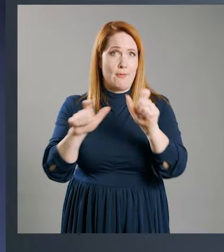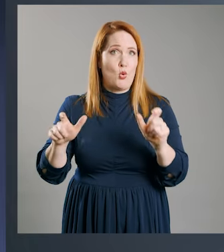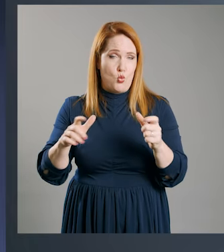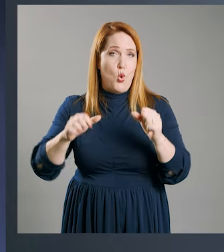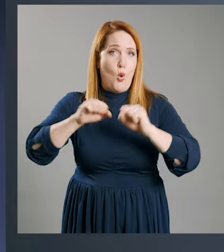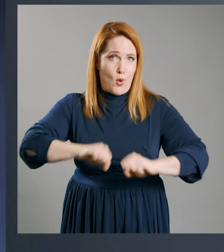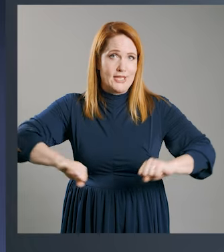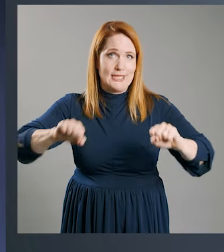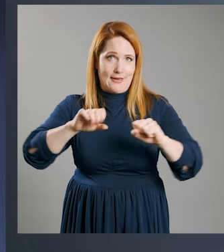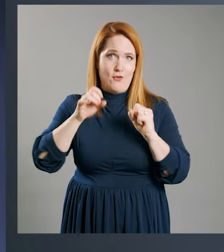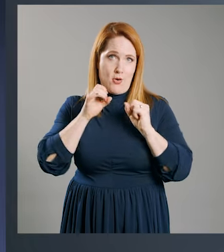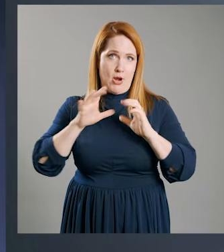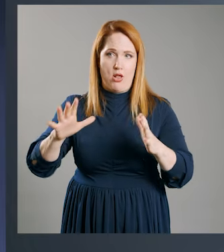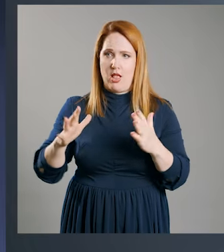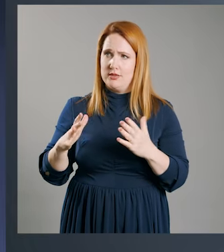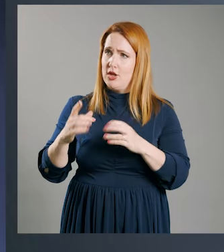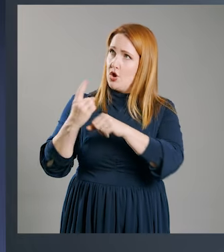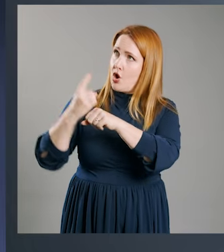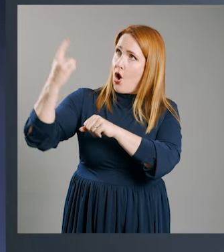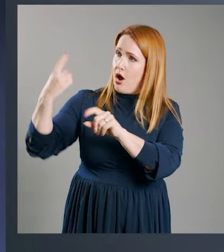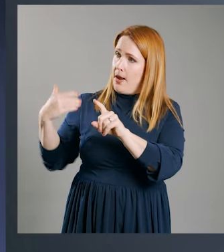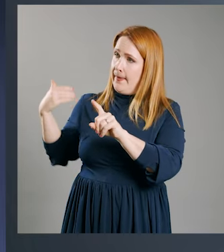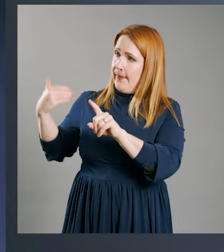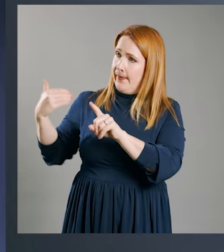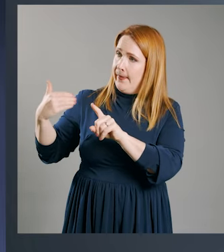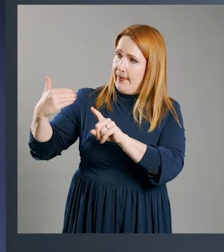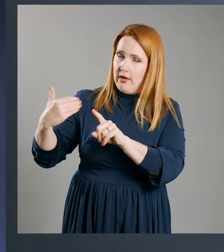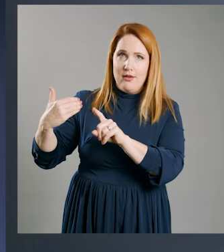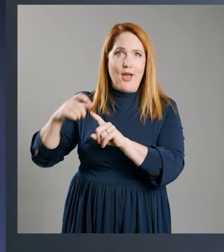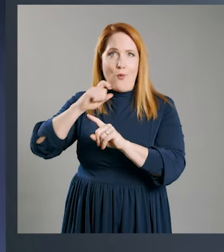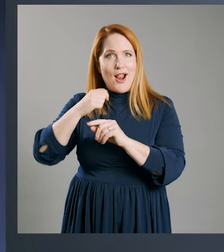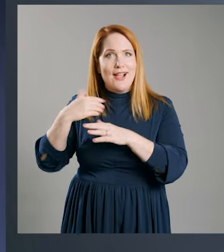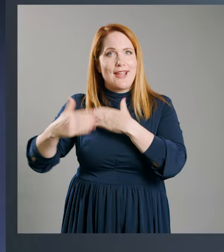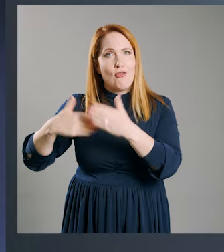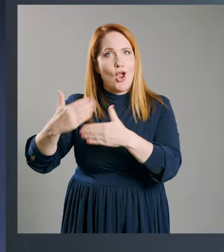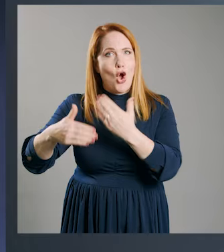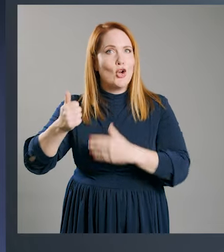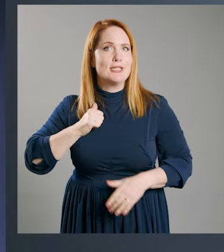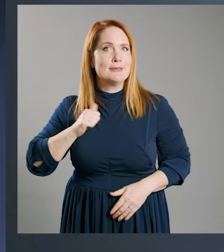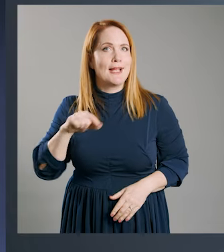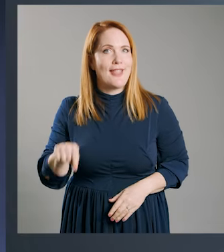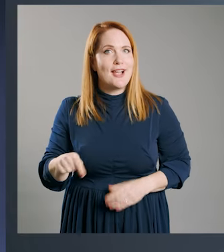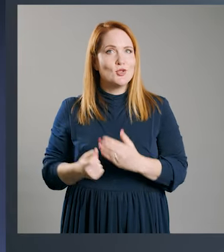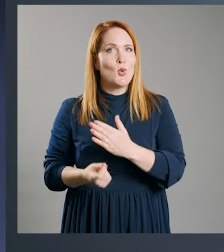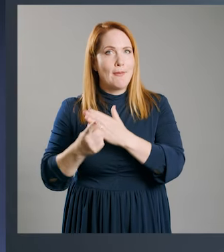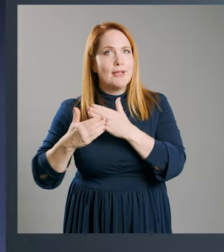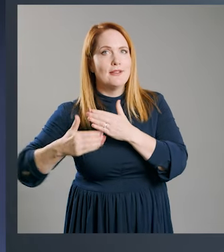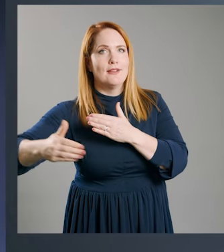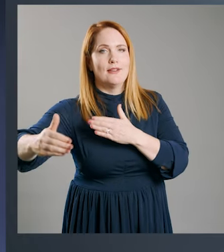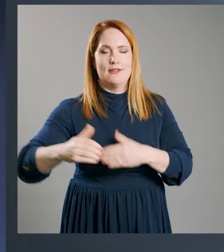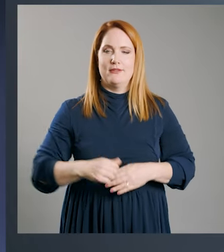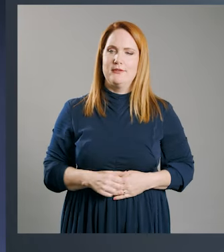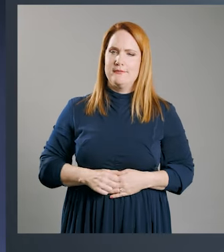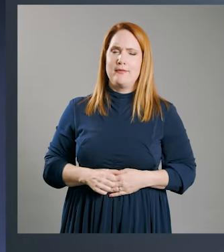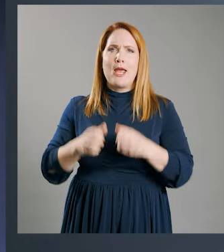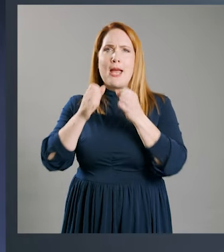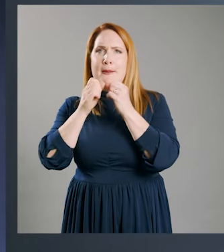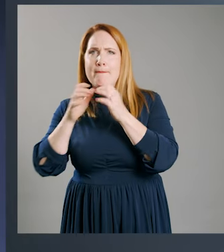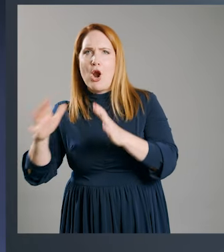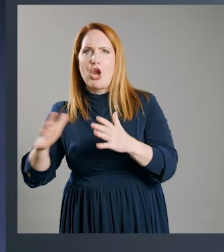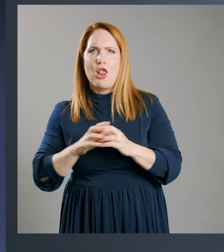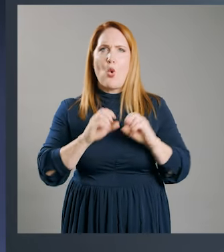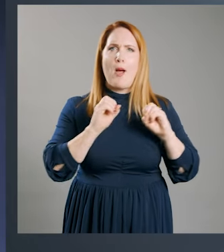happen. It was how God had worked then, and it was how he was going to work again. And there's a difference between